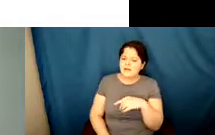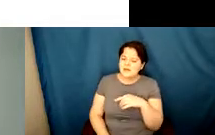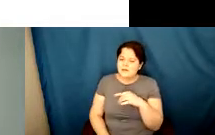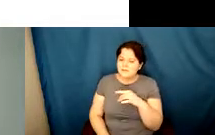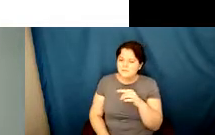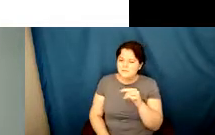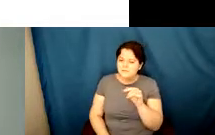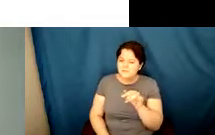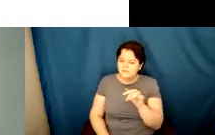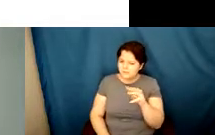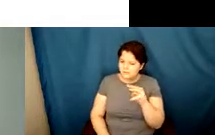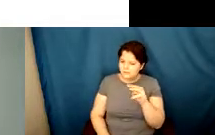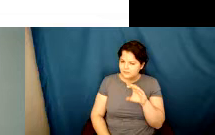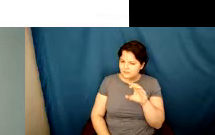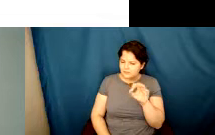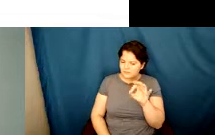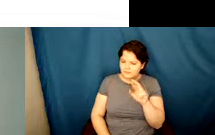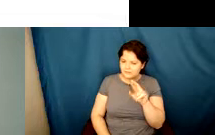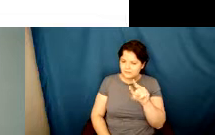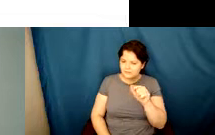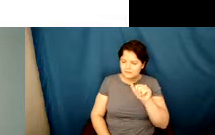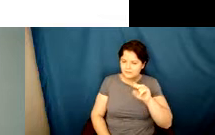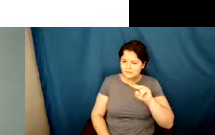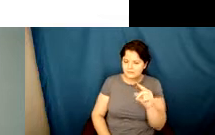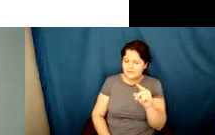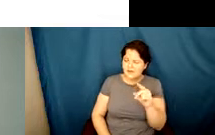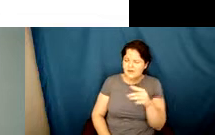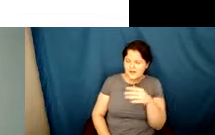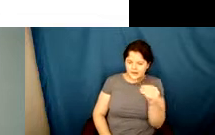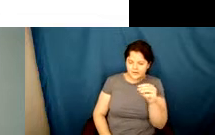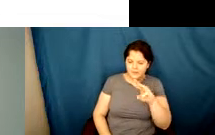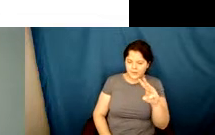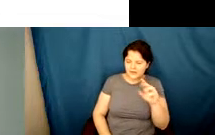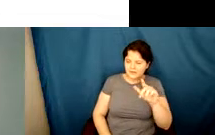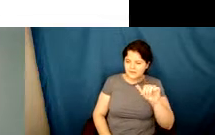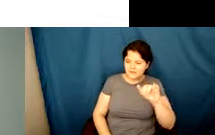at McFarland West Liberty would go a long way.